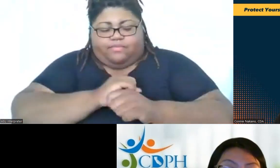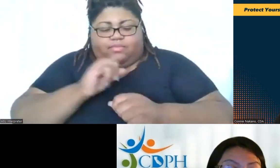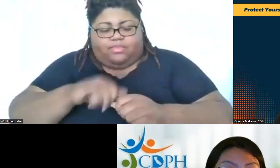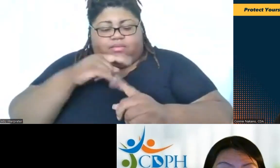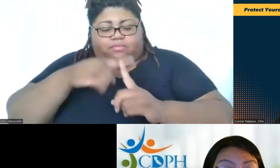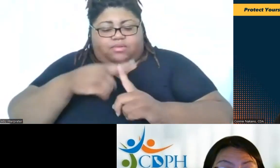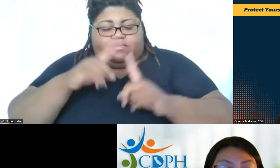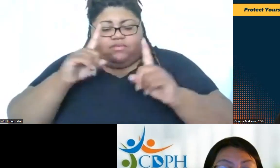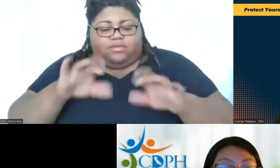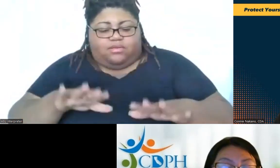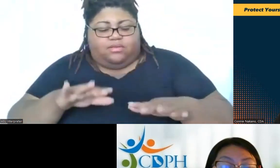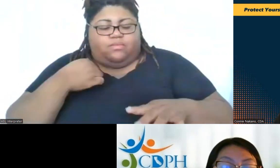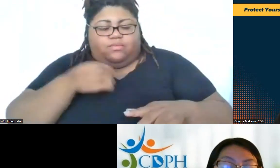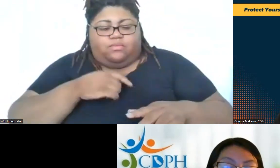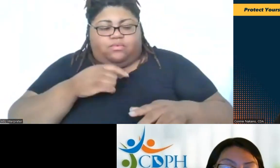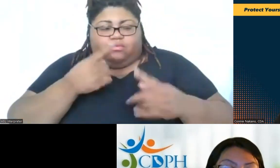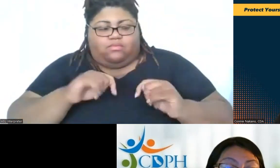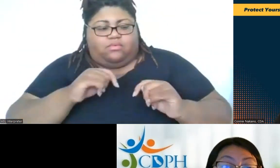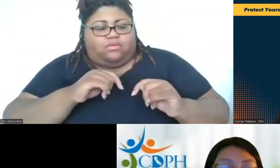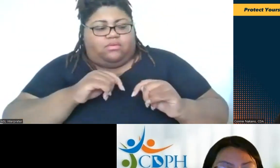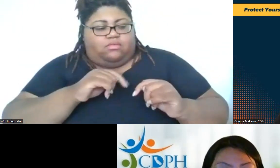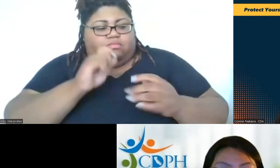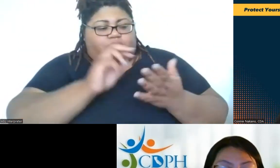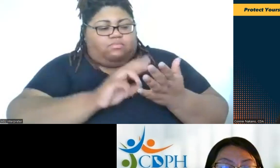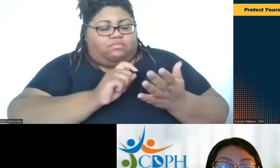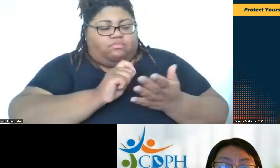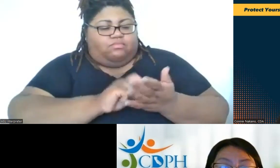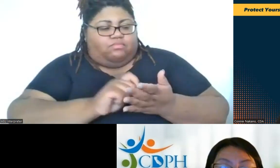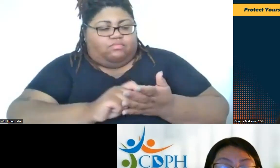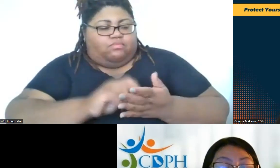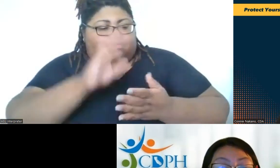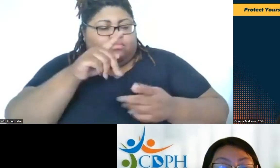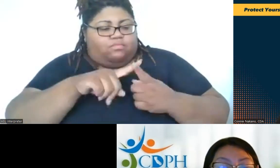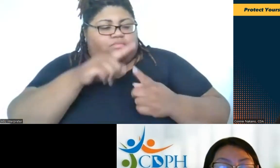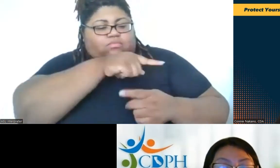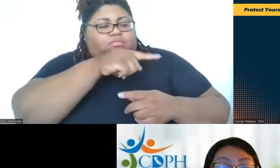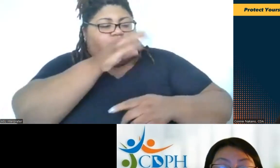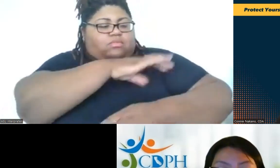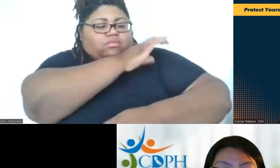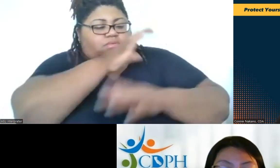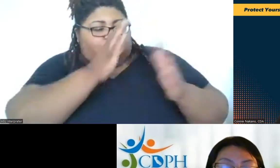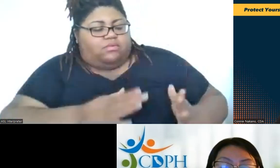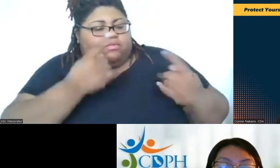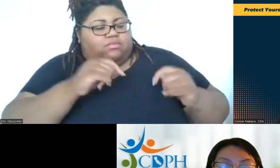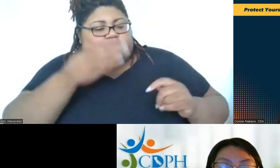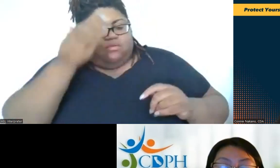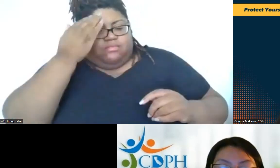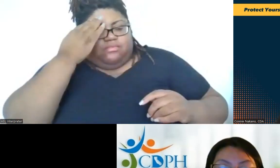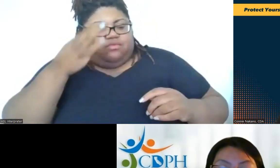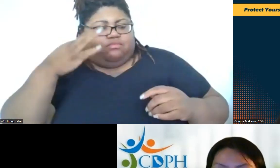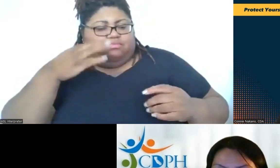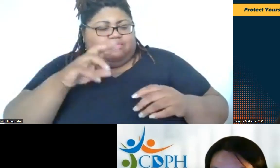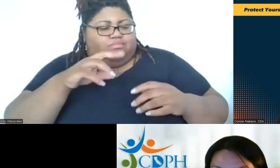We made appeals directly to clinicians to lower the bar for prescribing, because even many physicians are